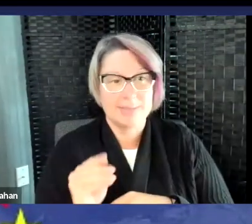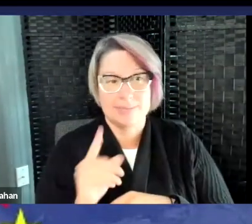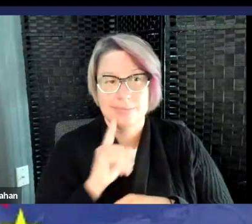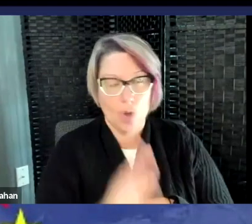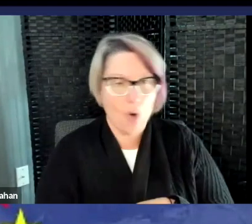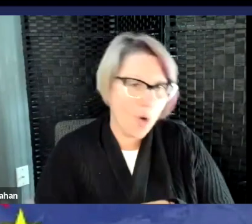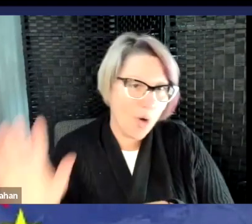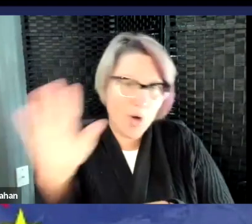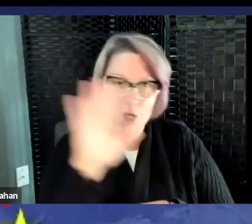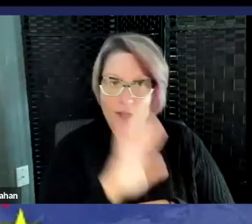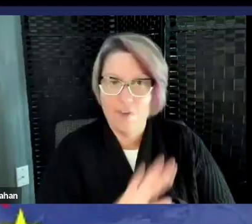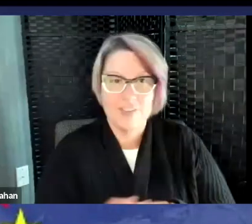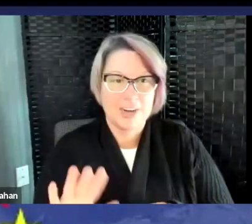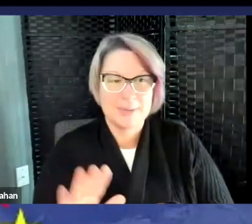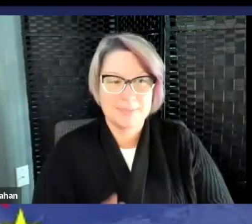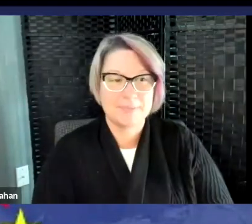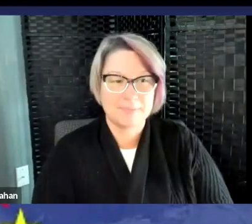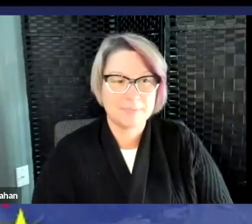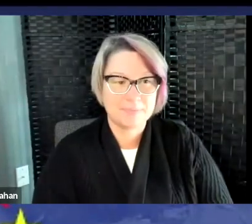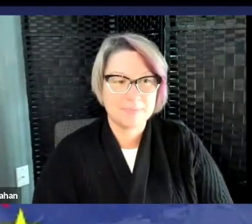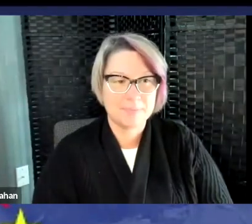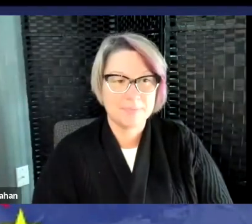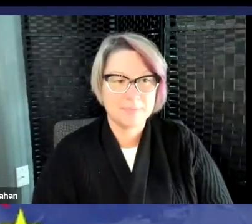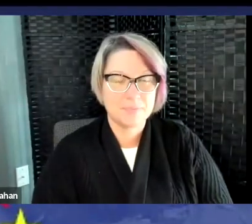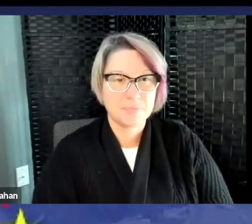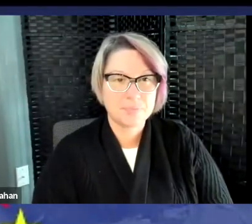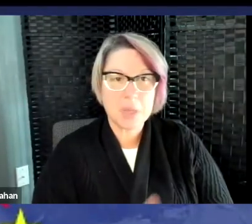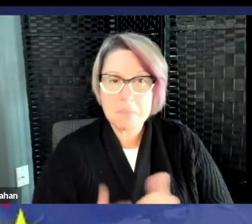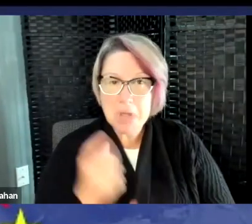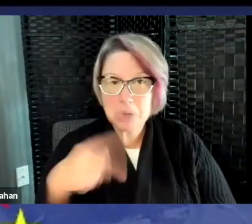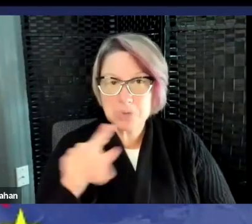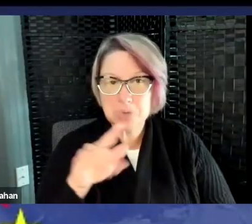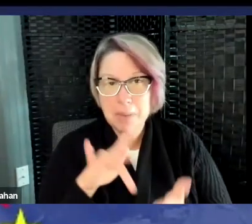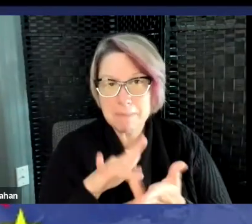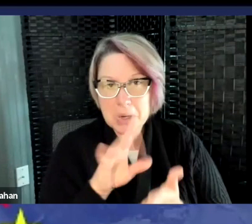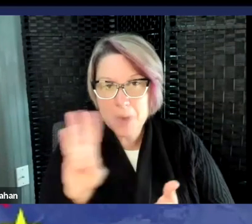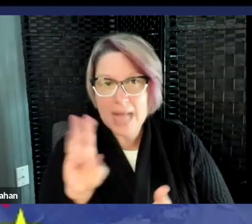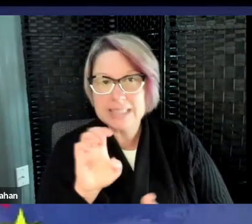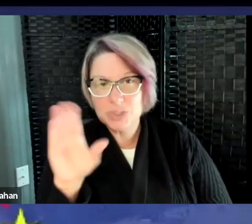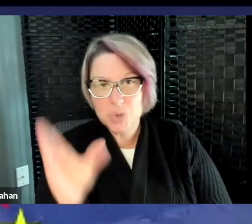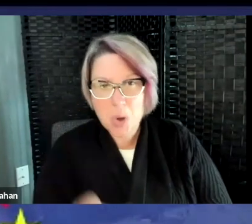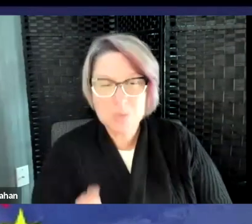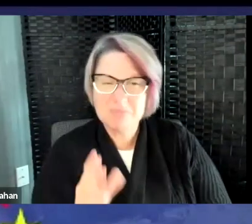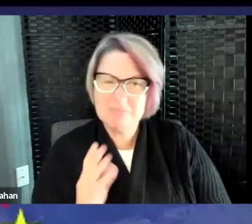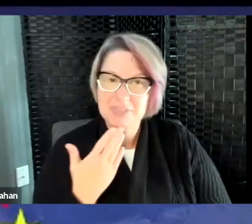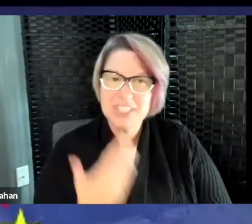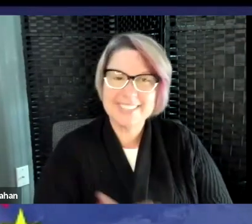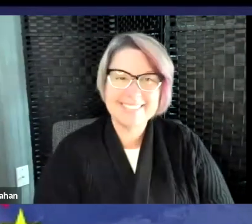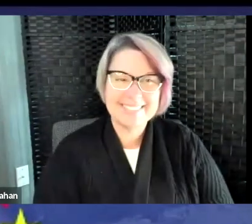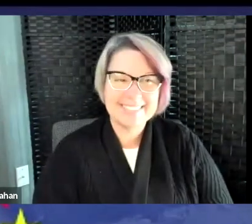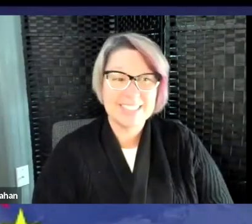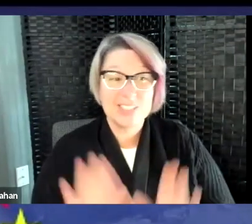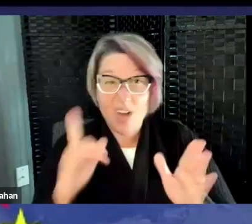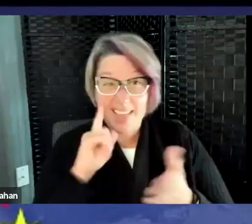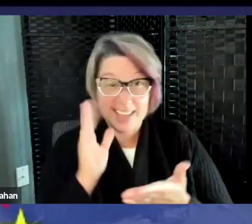hearing from students all around, and all you guys are here mostly in the Midwest and the East Coast. So yeah, so guys, I think I'm gonna